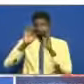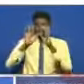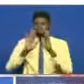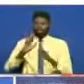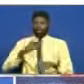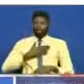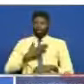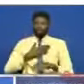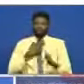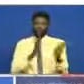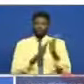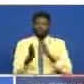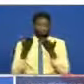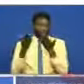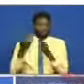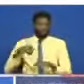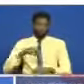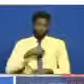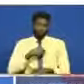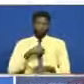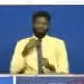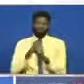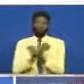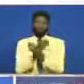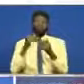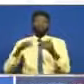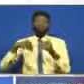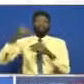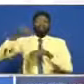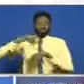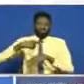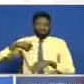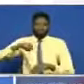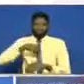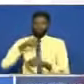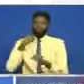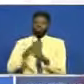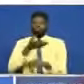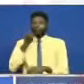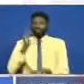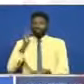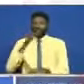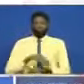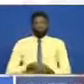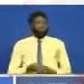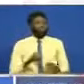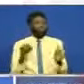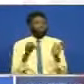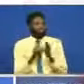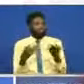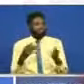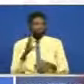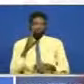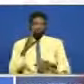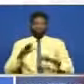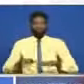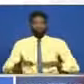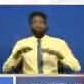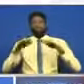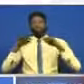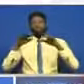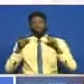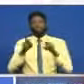worked very well. We can only do better next time. The problem we have, that is the rising water levels. We have the short-term